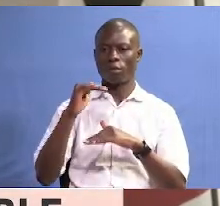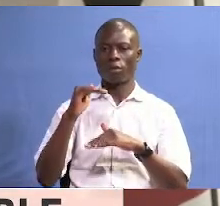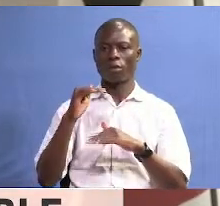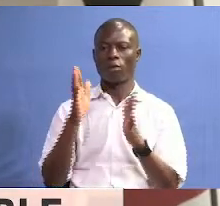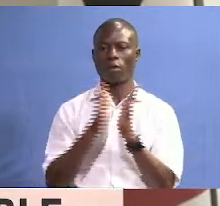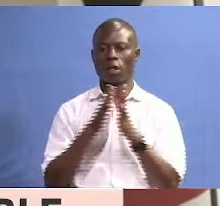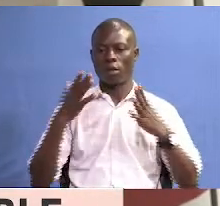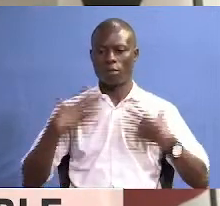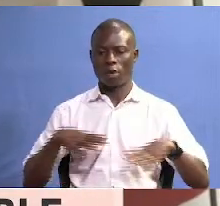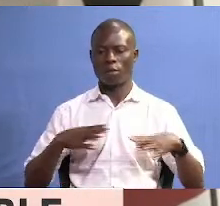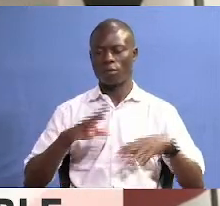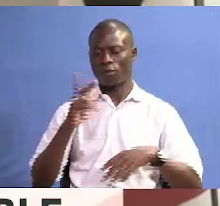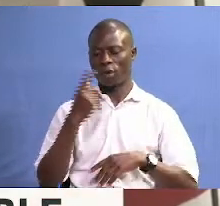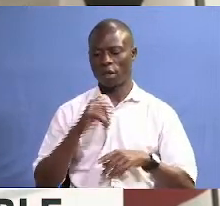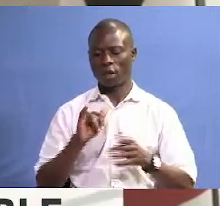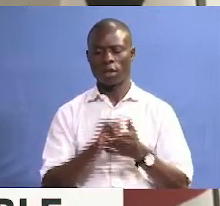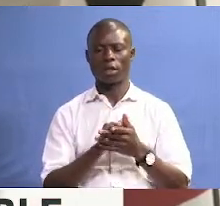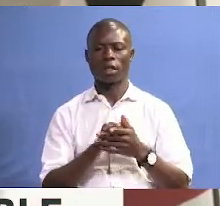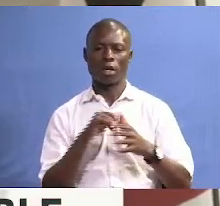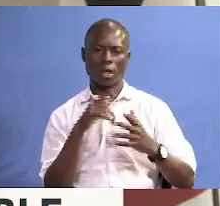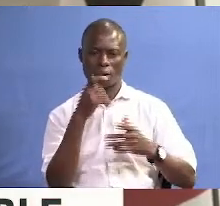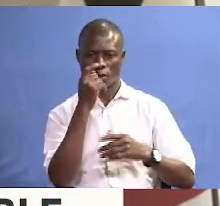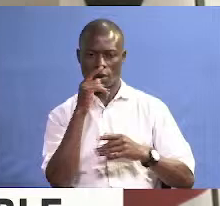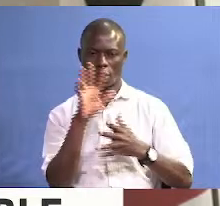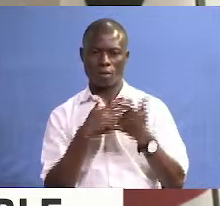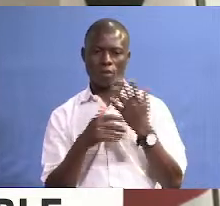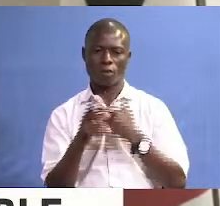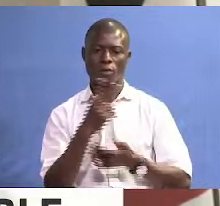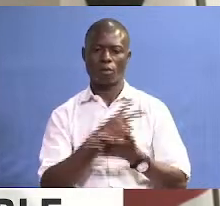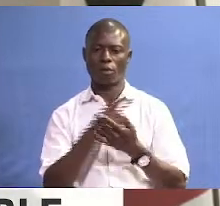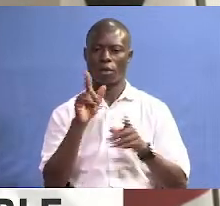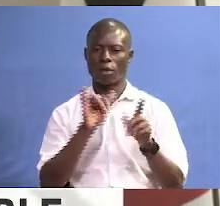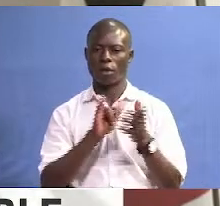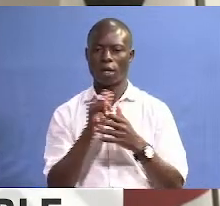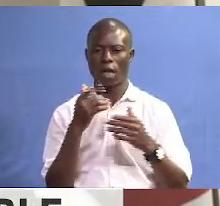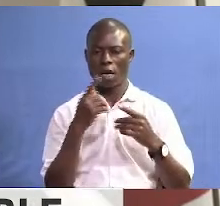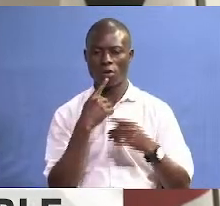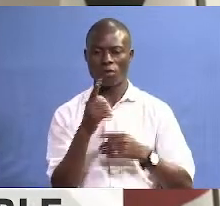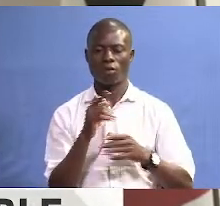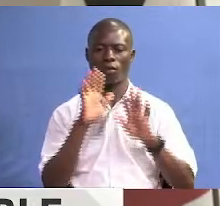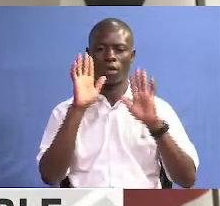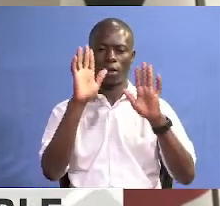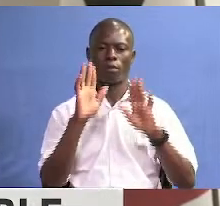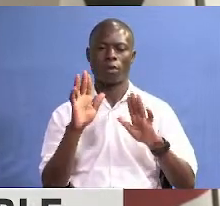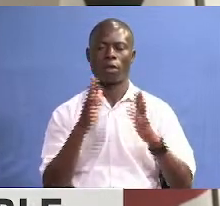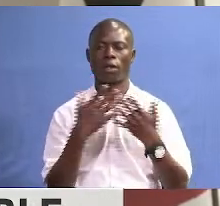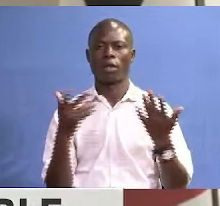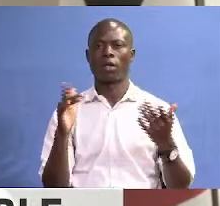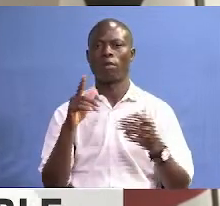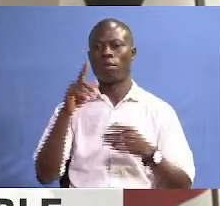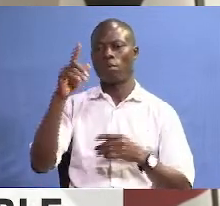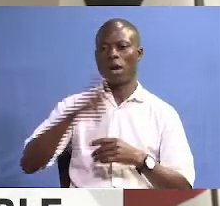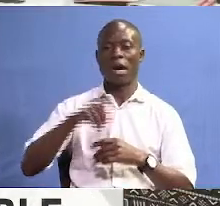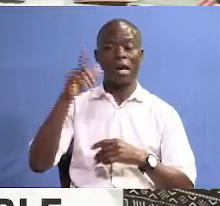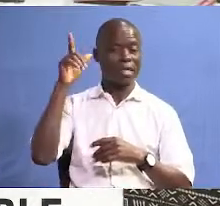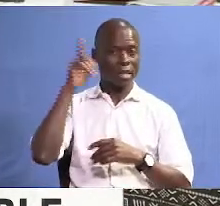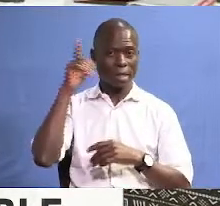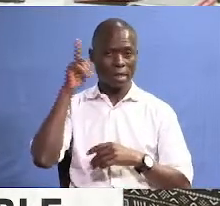people. The events of the past 2 weeks have taught us important lessons. We must listen